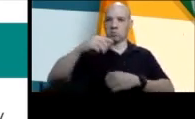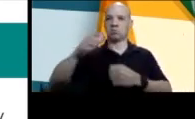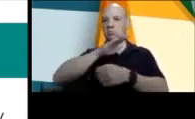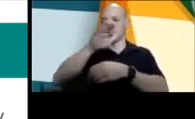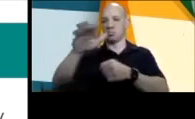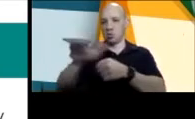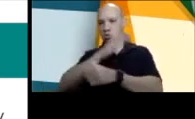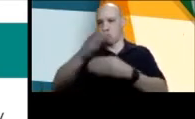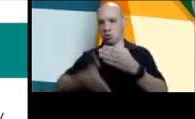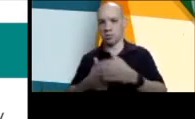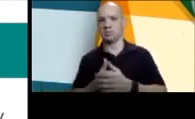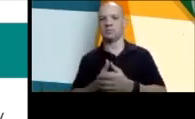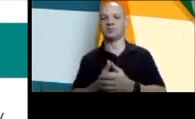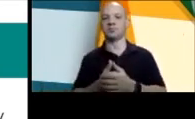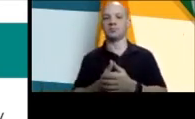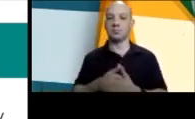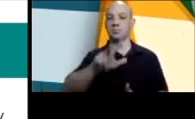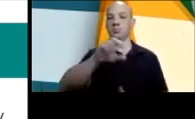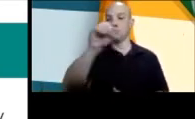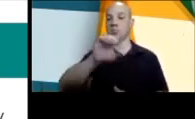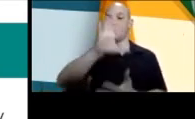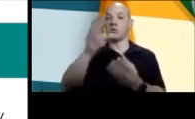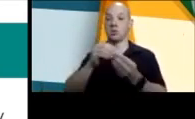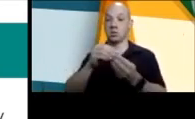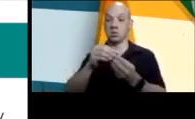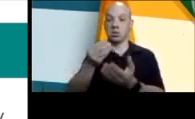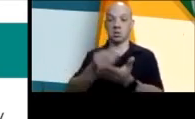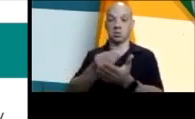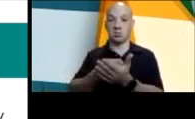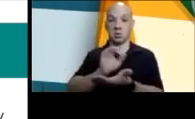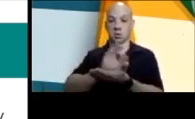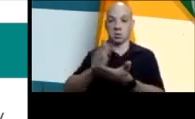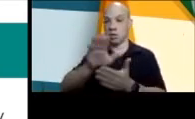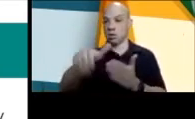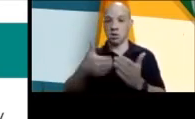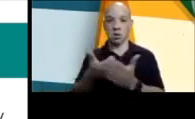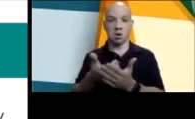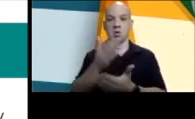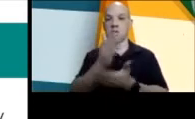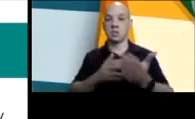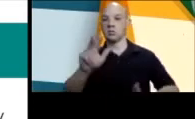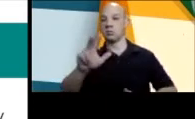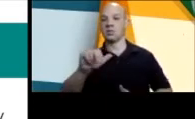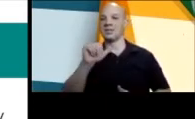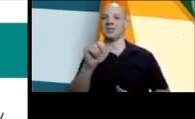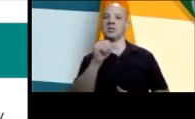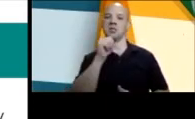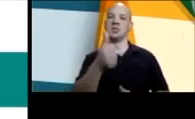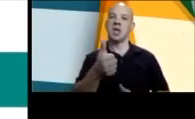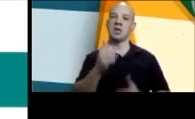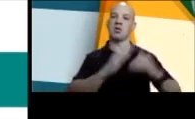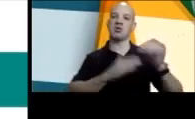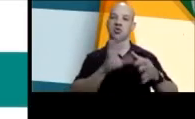contracts, 3% of the total amount of all other Section 3 non-construction covered contracts.